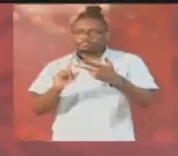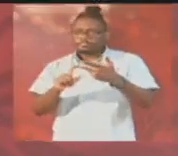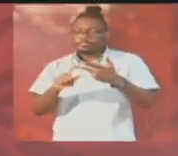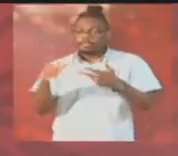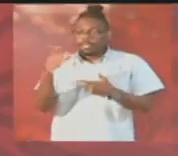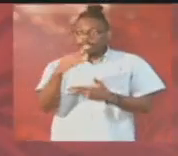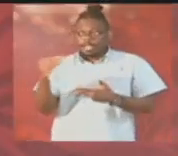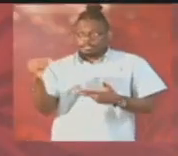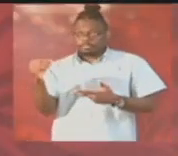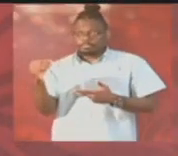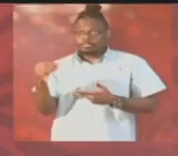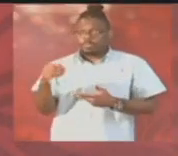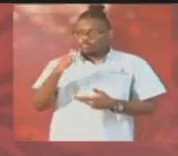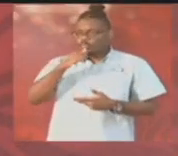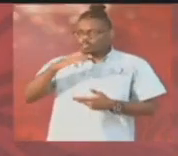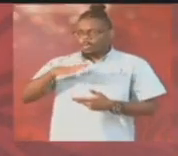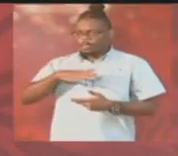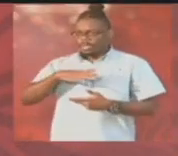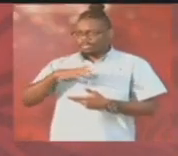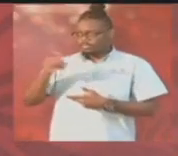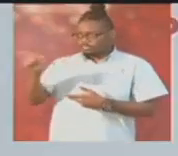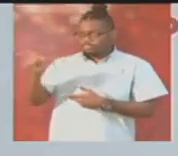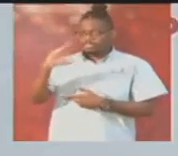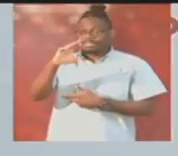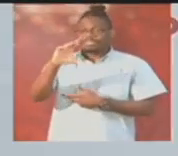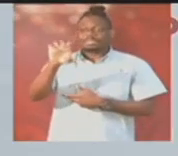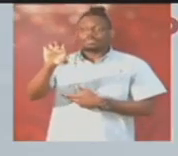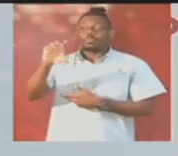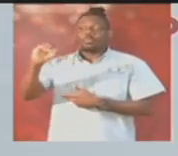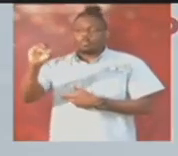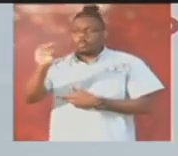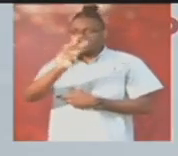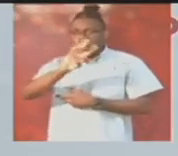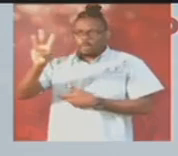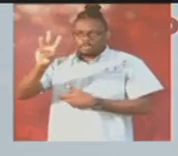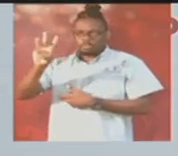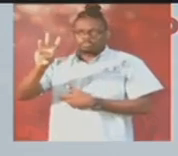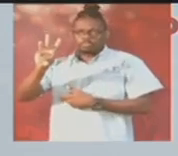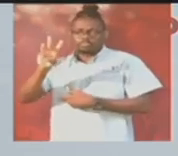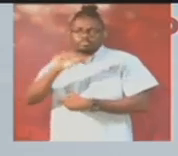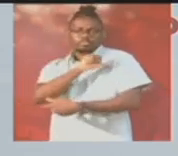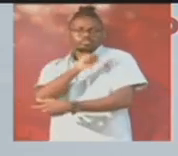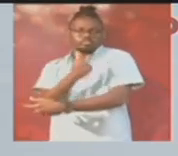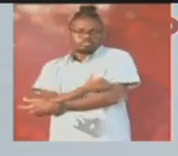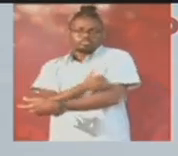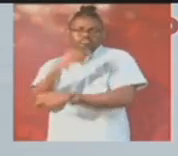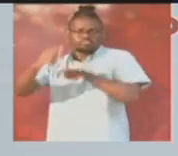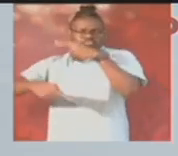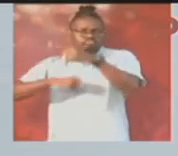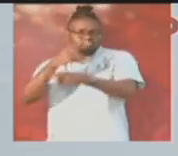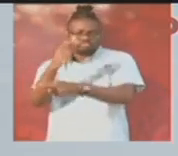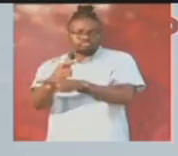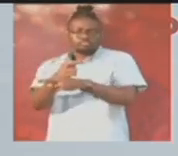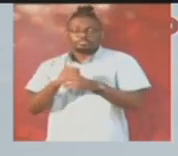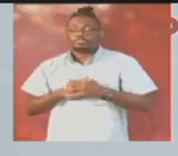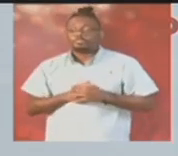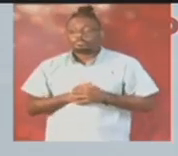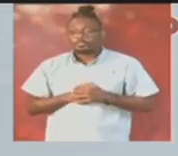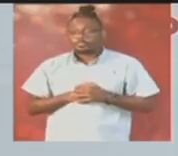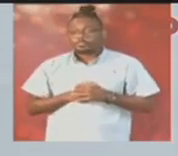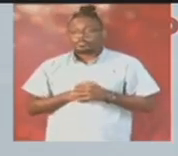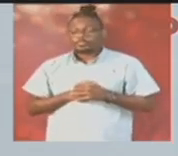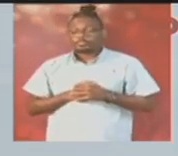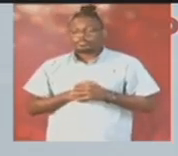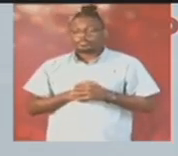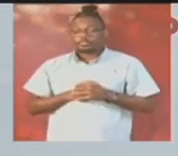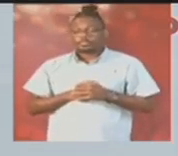Baksh, CEO, Northwest Regional Health Authority. I am Al Alexander, Senior Corporate Communications Officer at the Ministry of